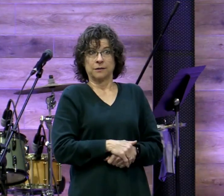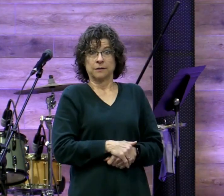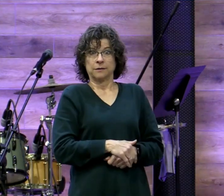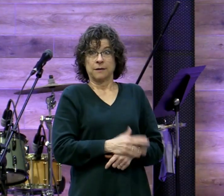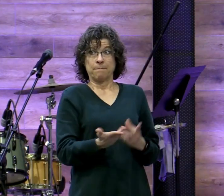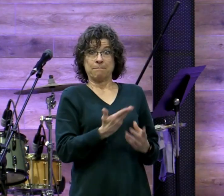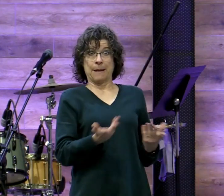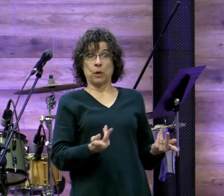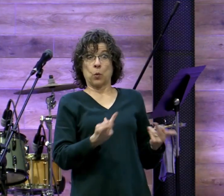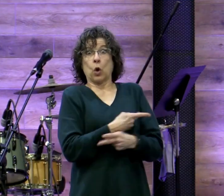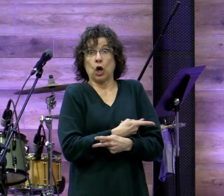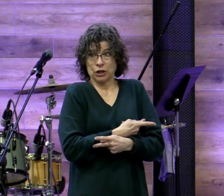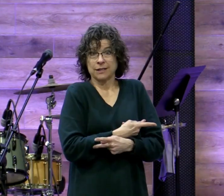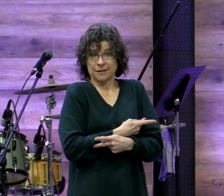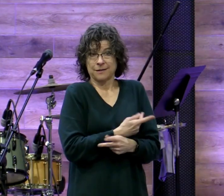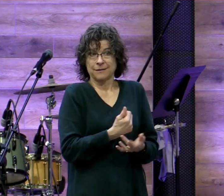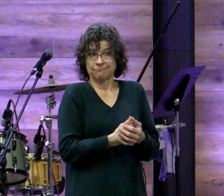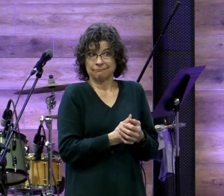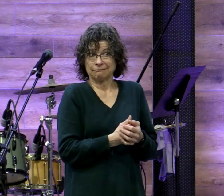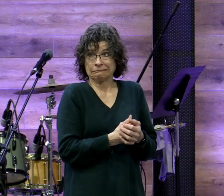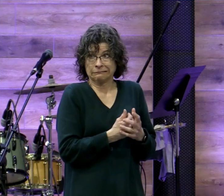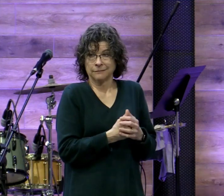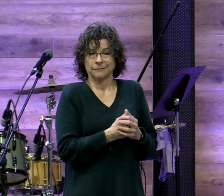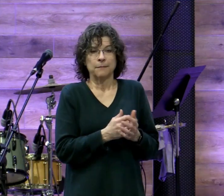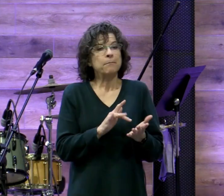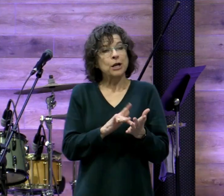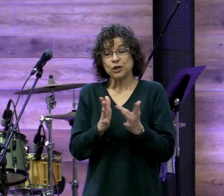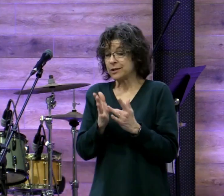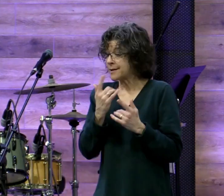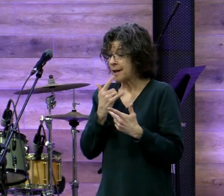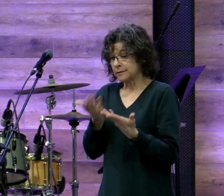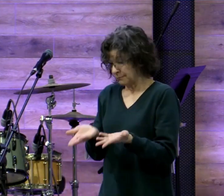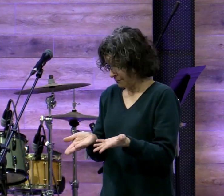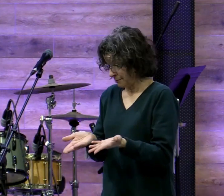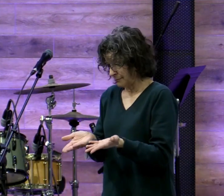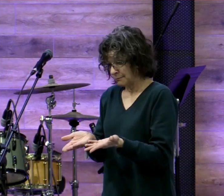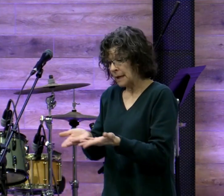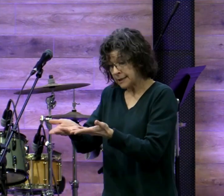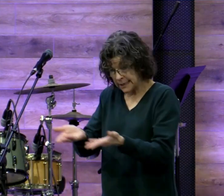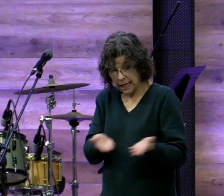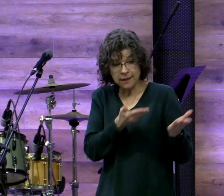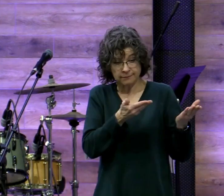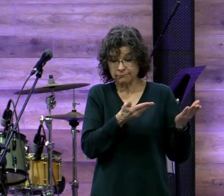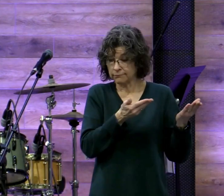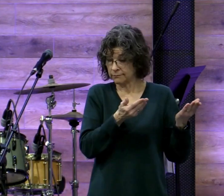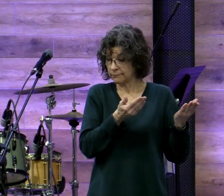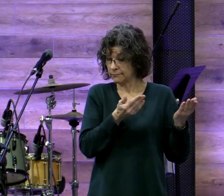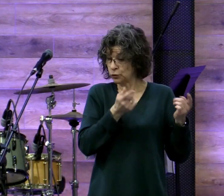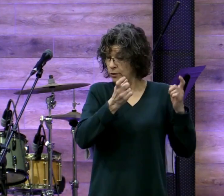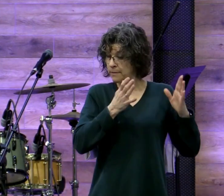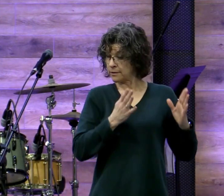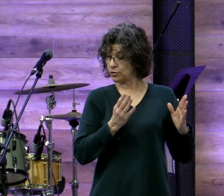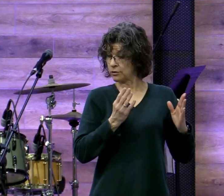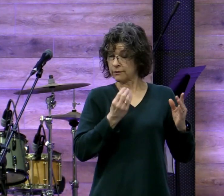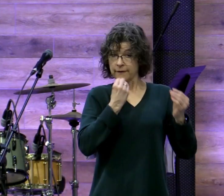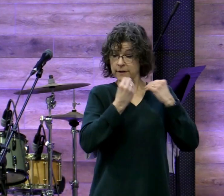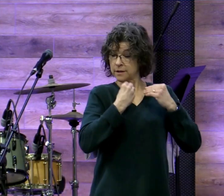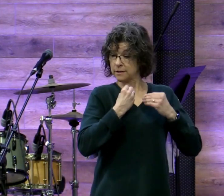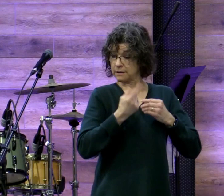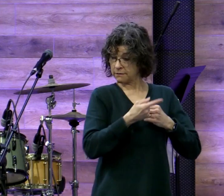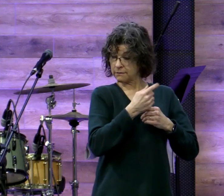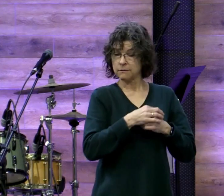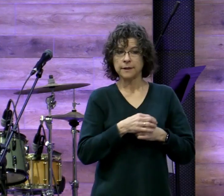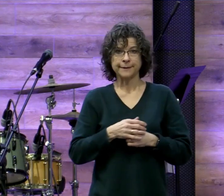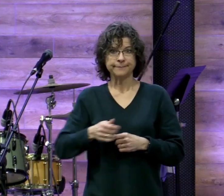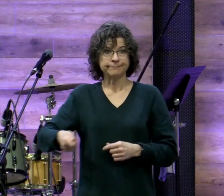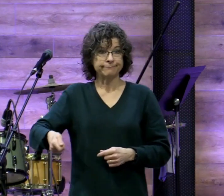Certainly your own reputation was at stake. And yet Jesus says, take it to him. And they do.